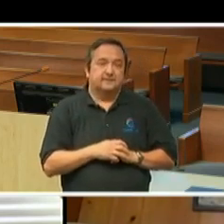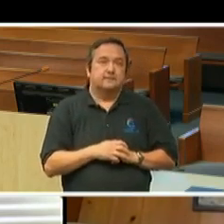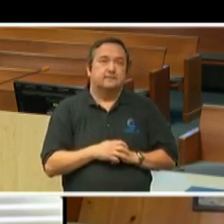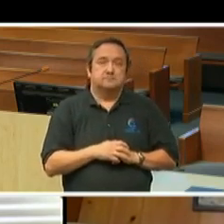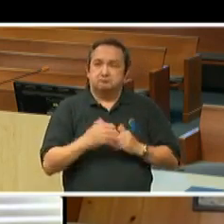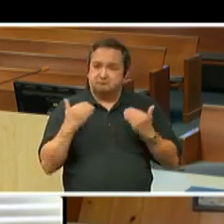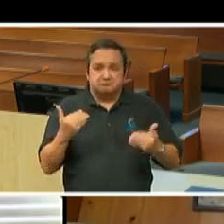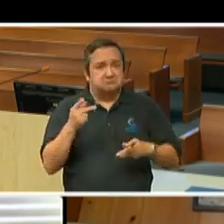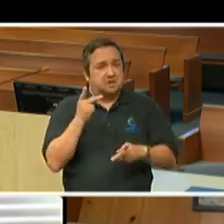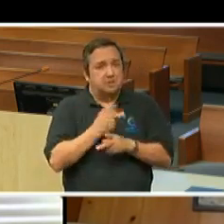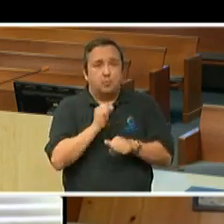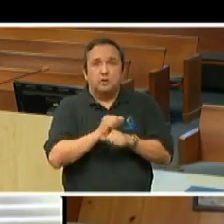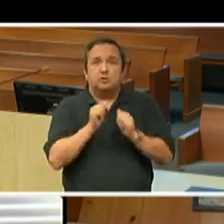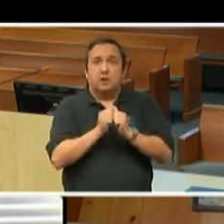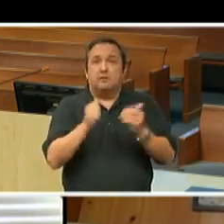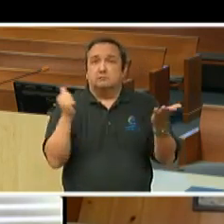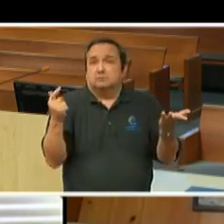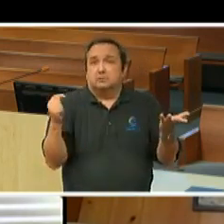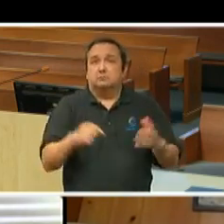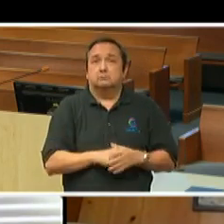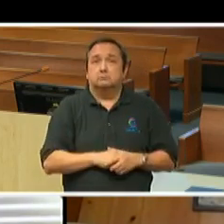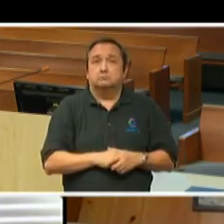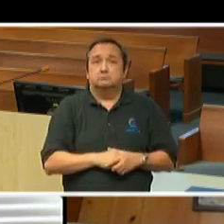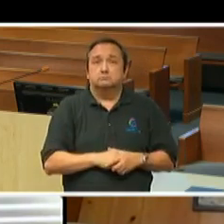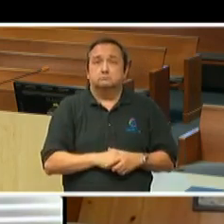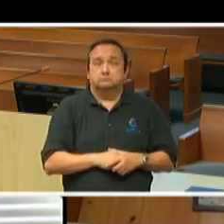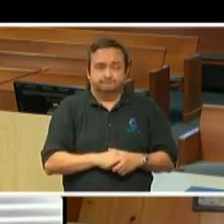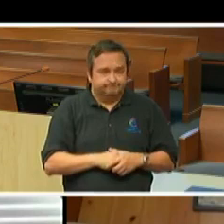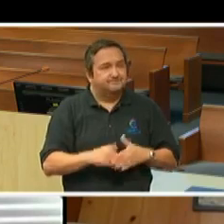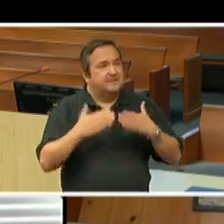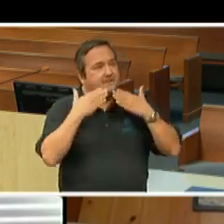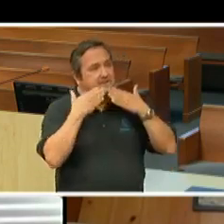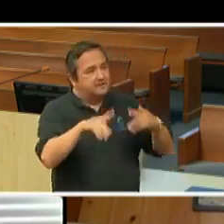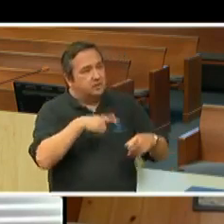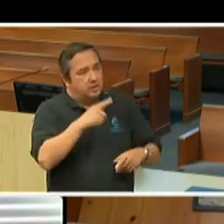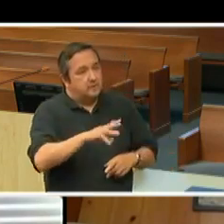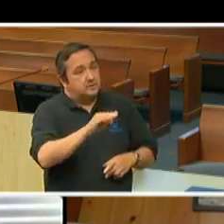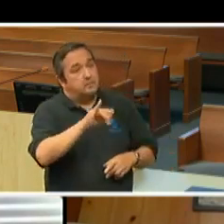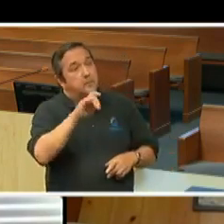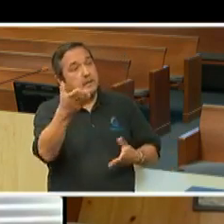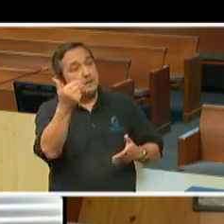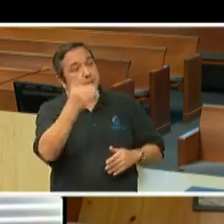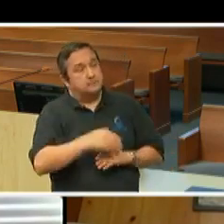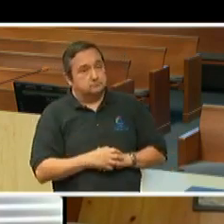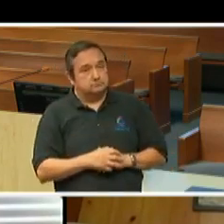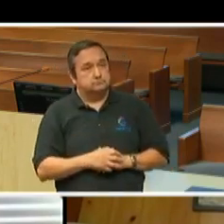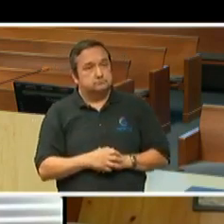Let's just keep working together. So that's it. Thanks. Thank you very much for those comments, Mike.